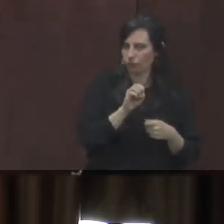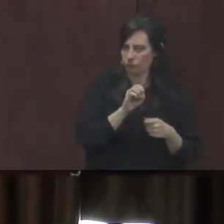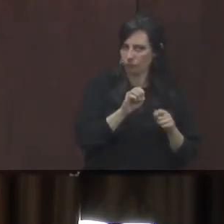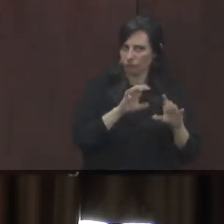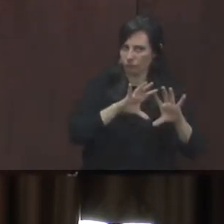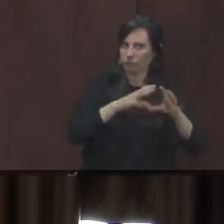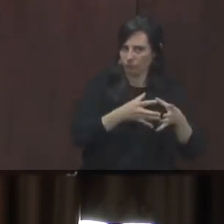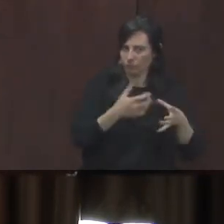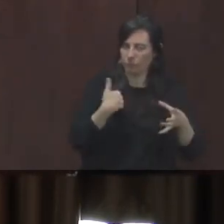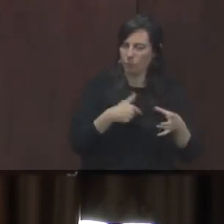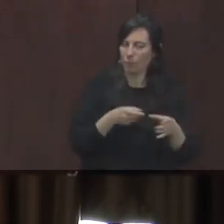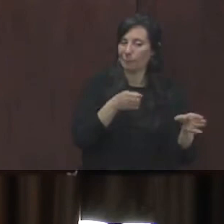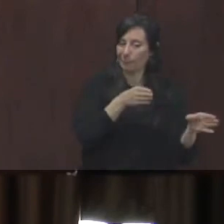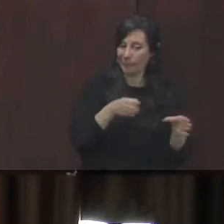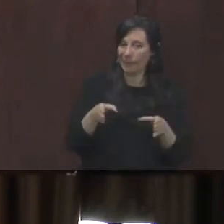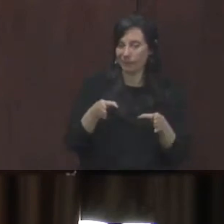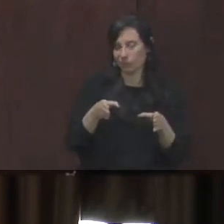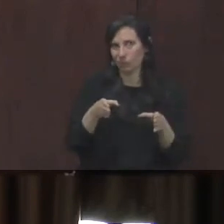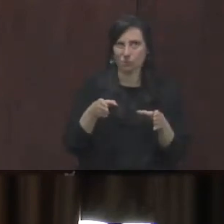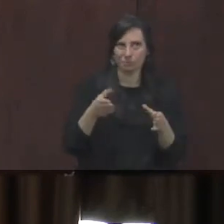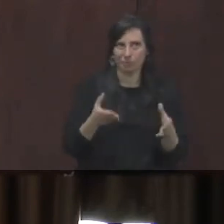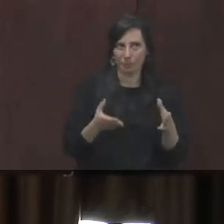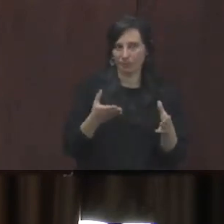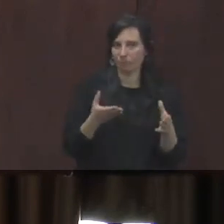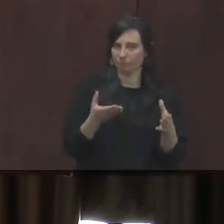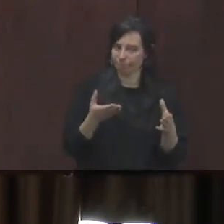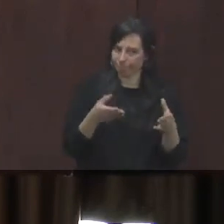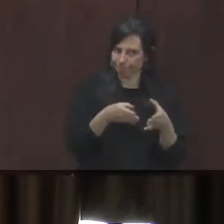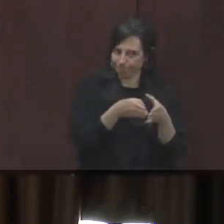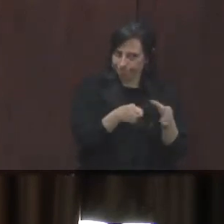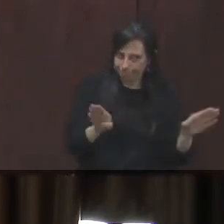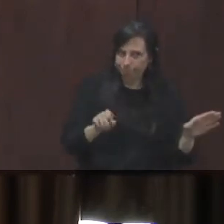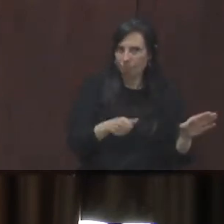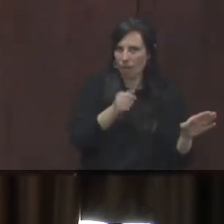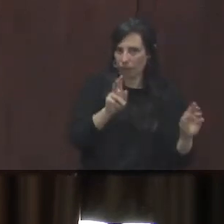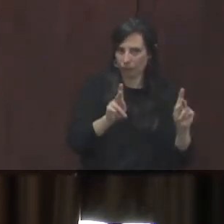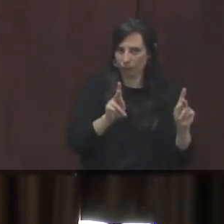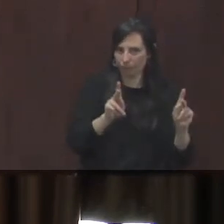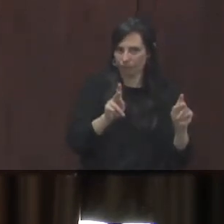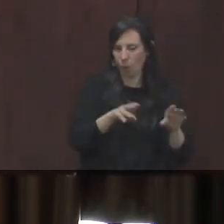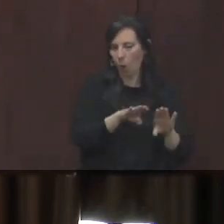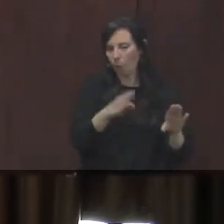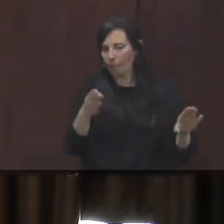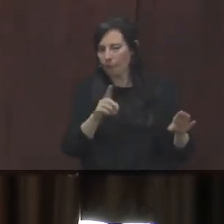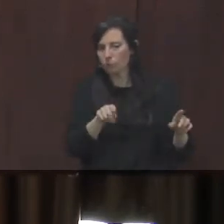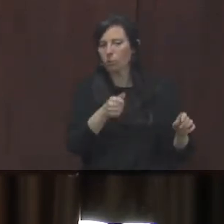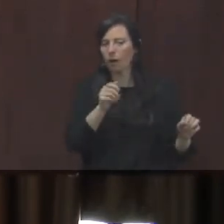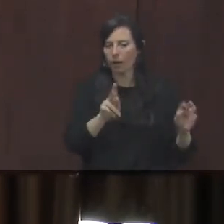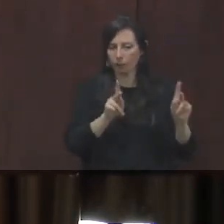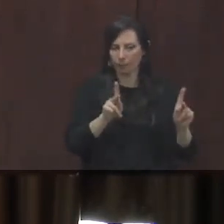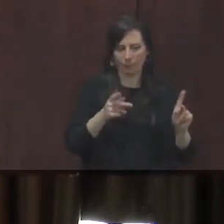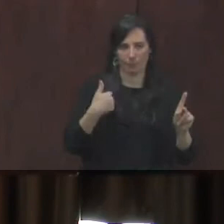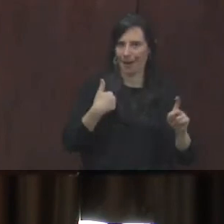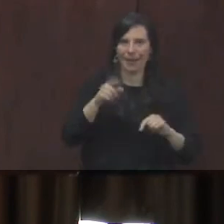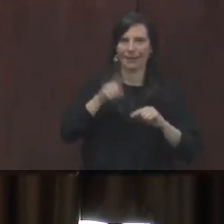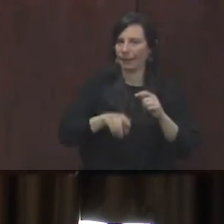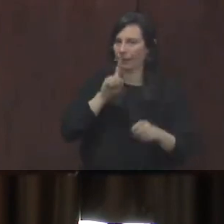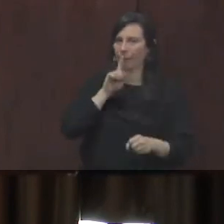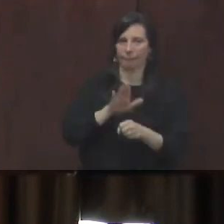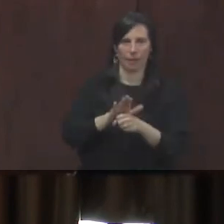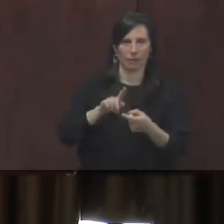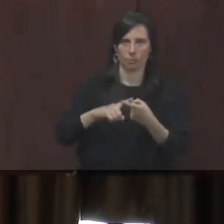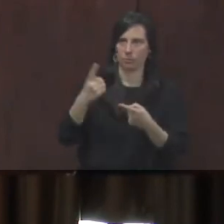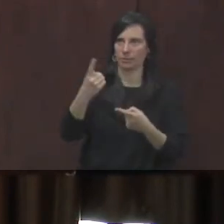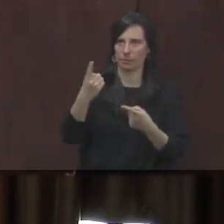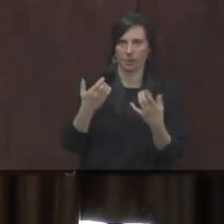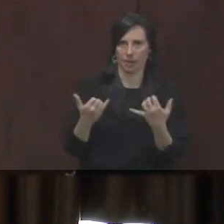make sure that we address all the other folks. But I don't want to make a global commitment at this point in time until I know what we can handle